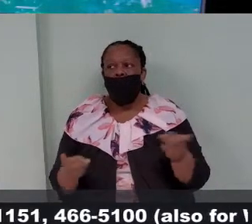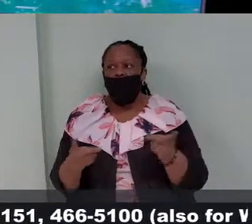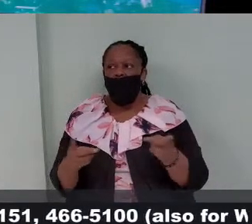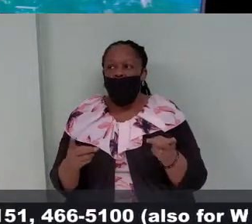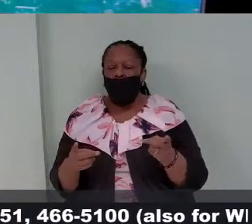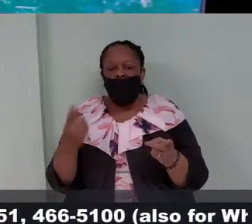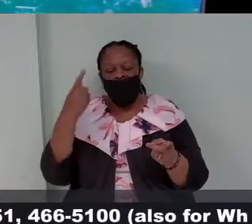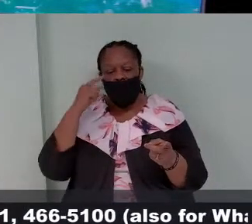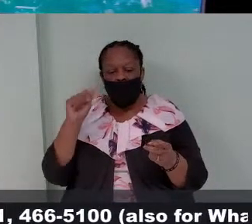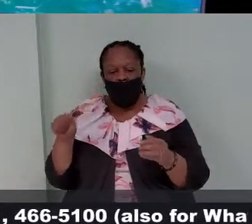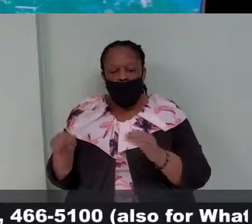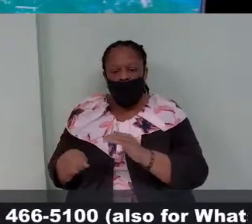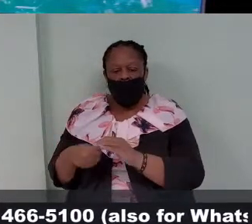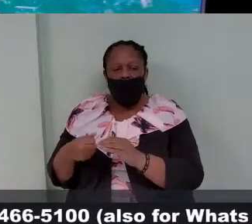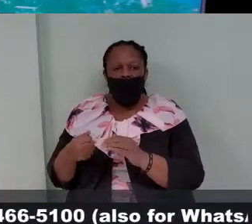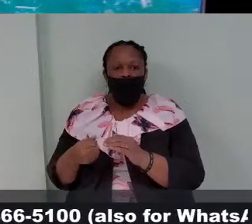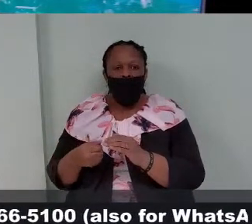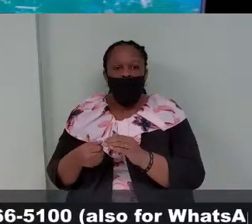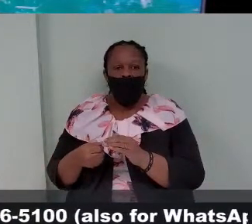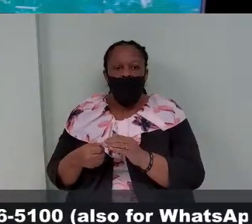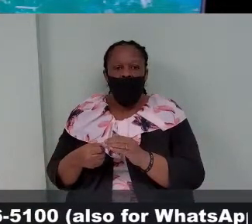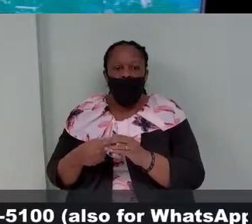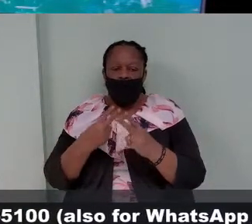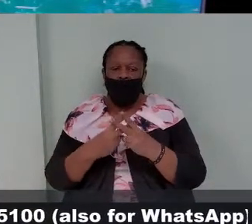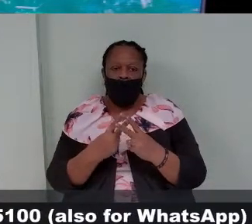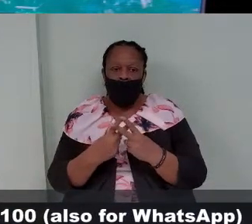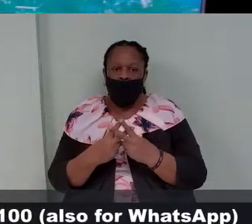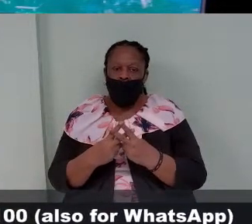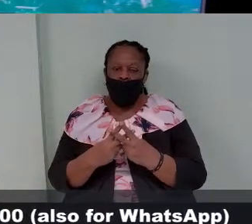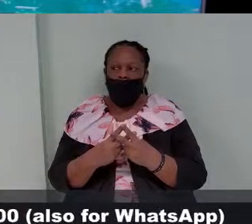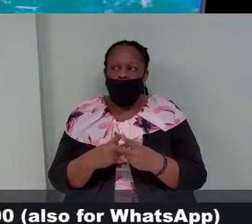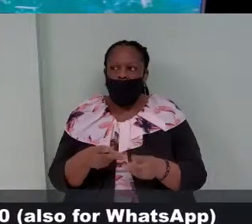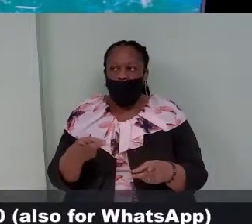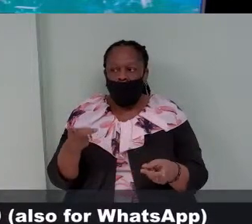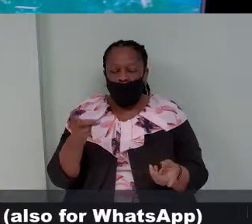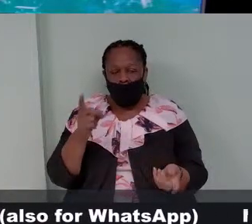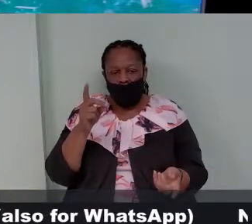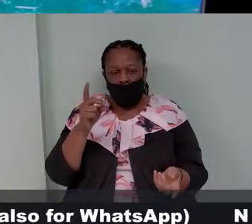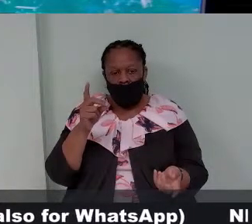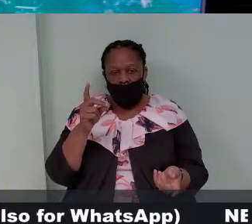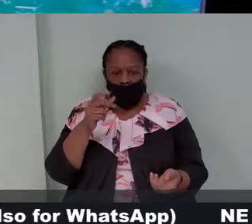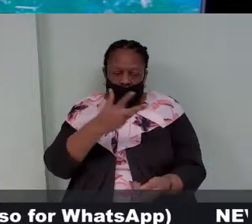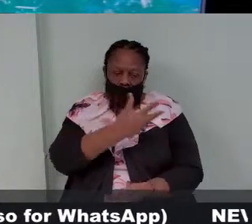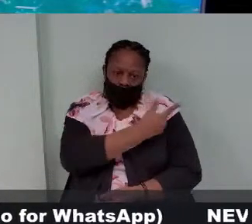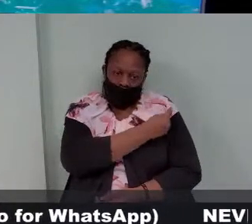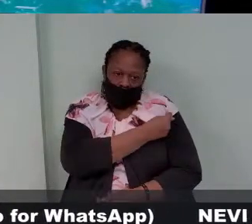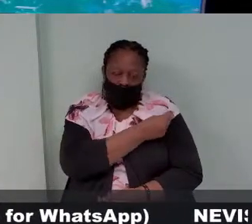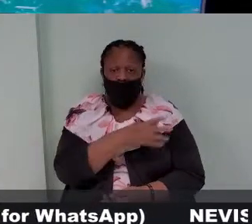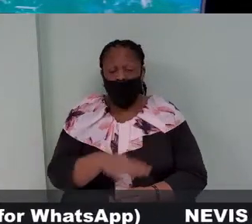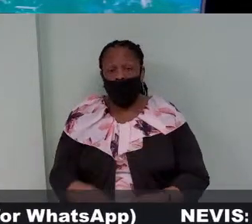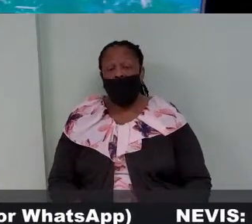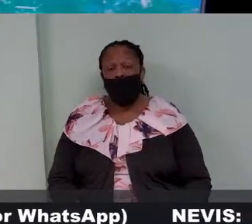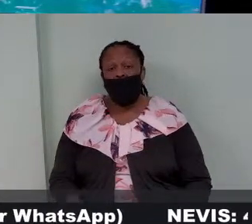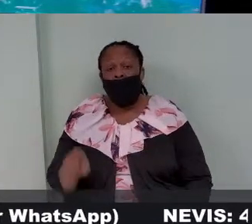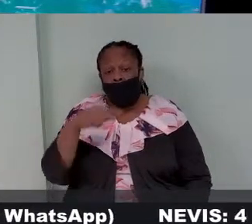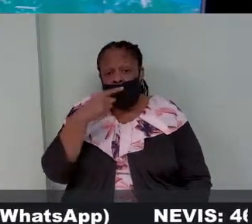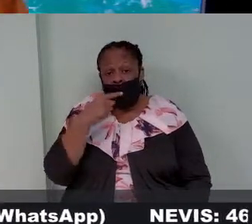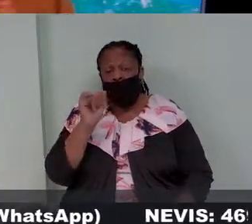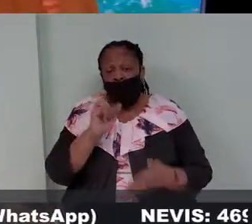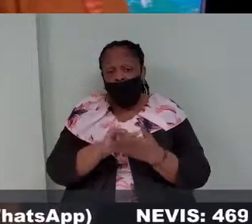of the same? I know, Dr. Laws, you mentioned it has to be stored at a particular temperature.